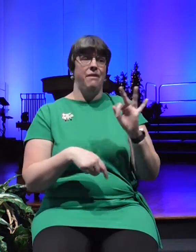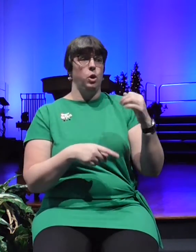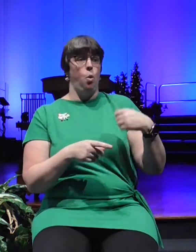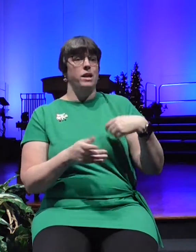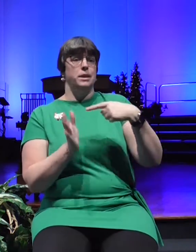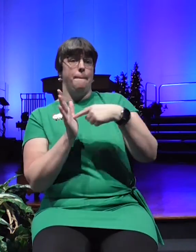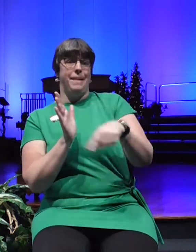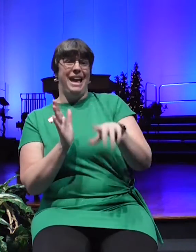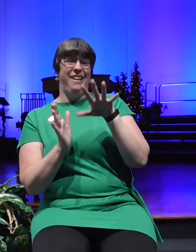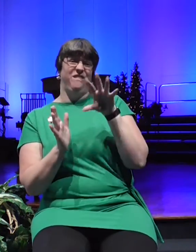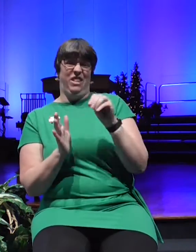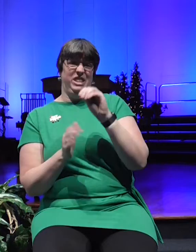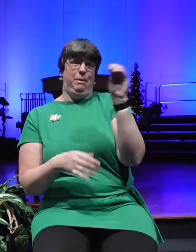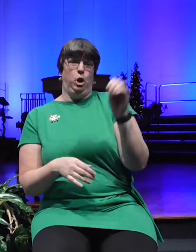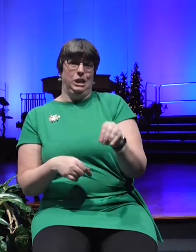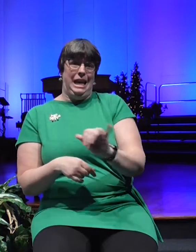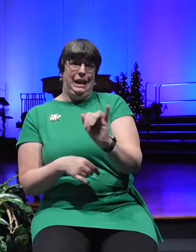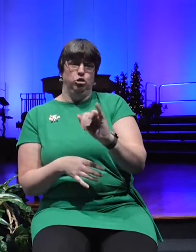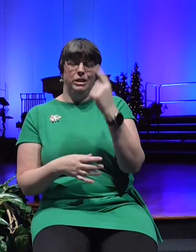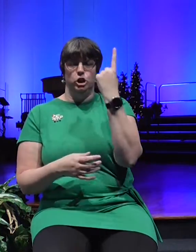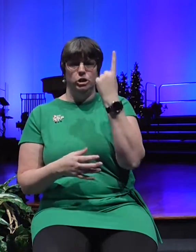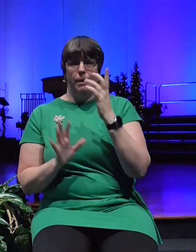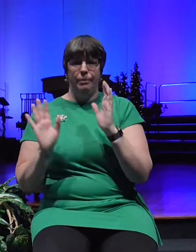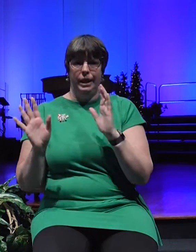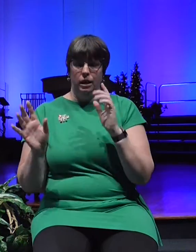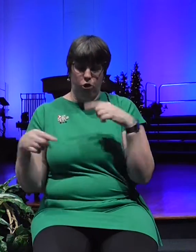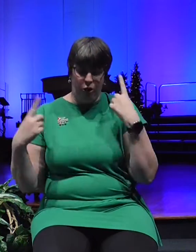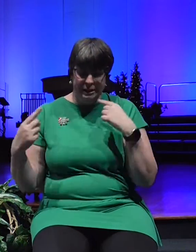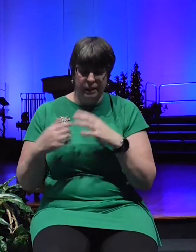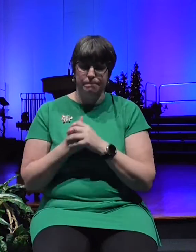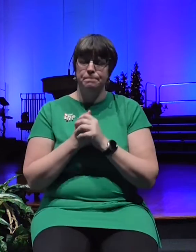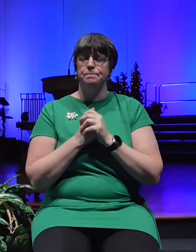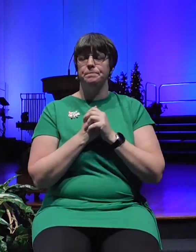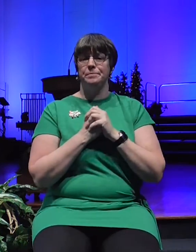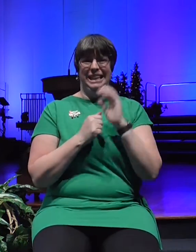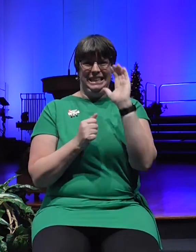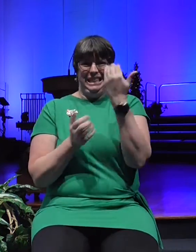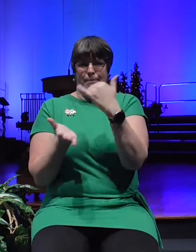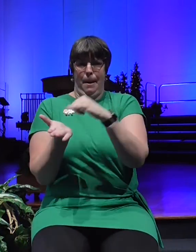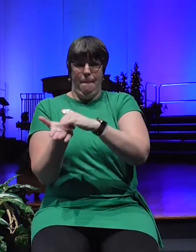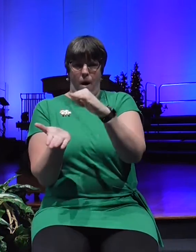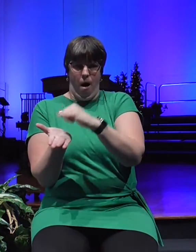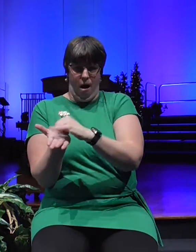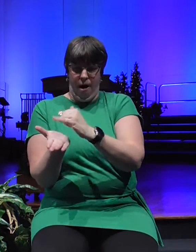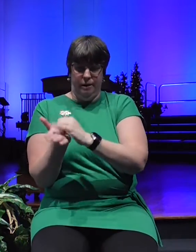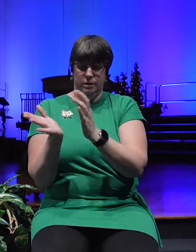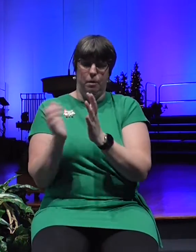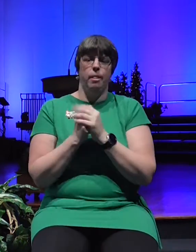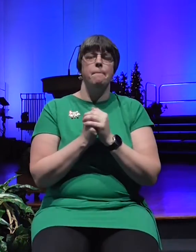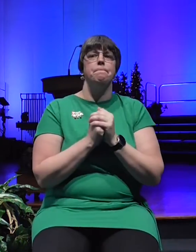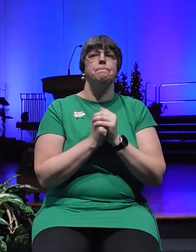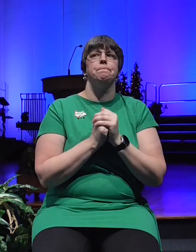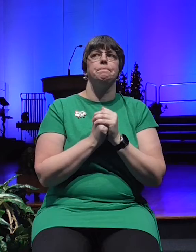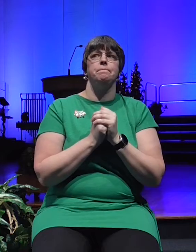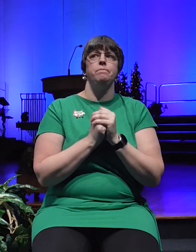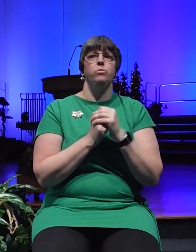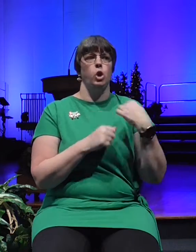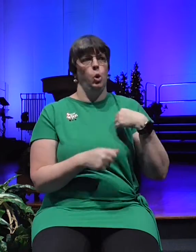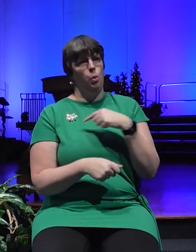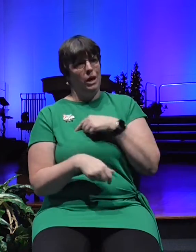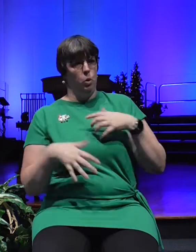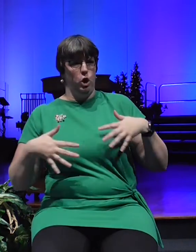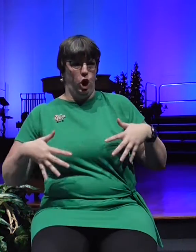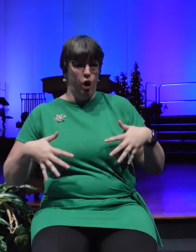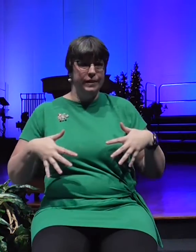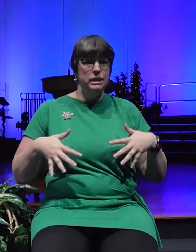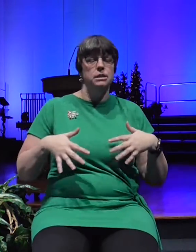pay 50% interest, or whatever it was at the time. It was crazy. It seemed impossible. And we were a little